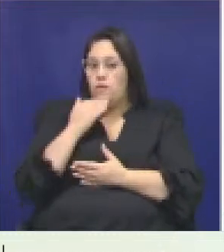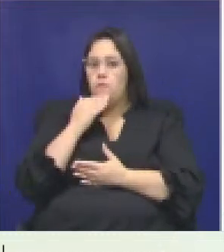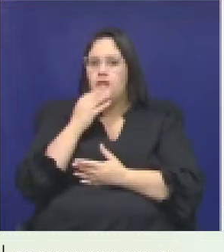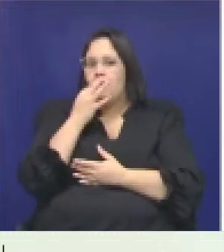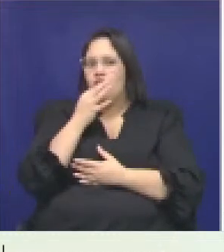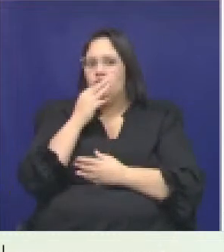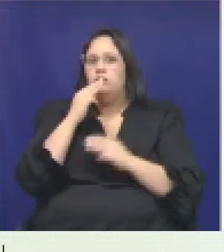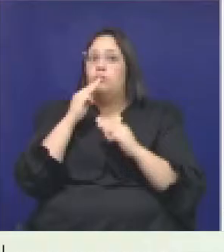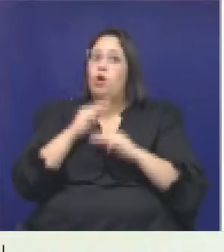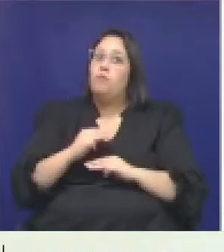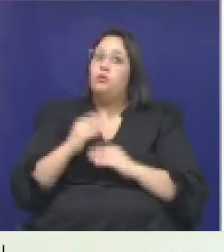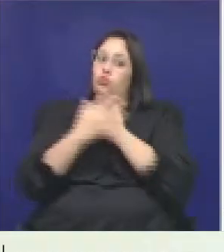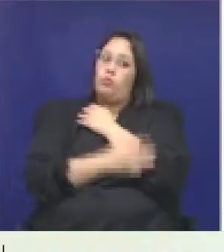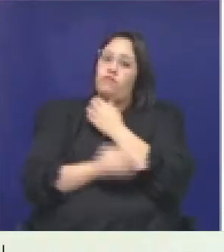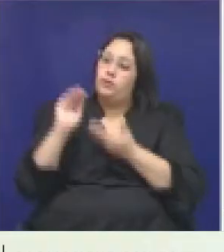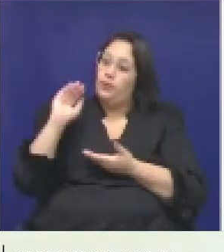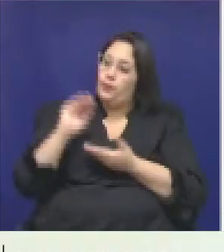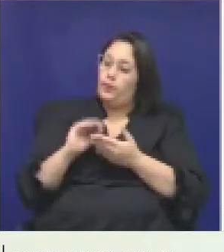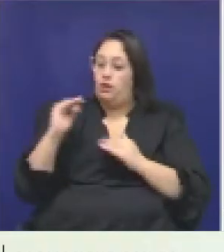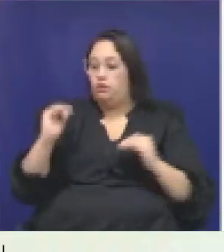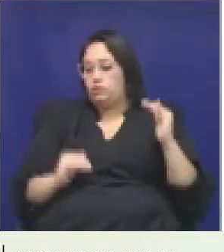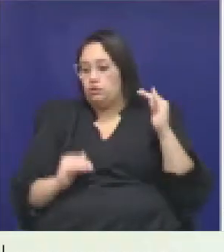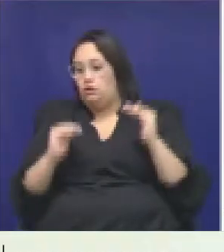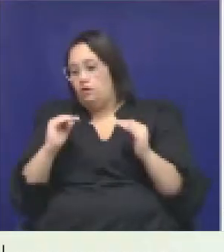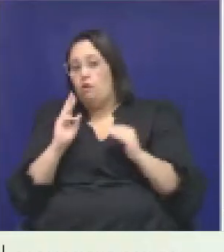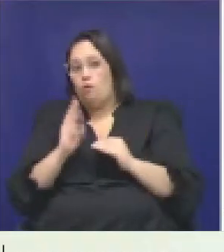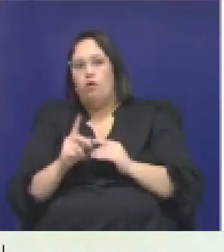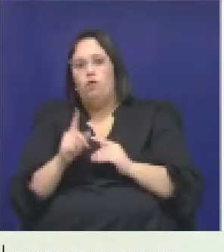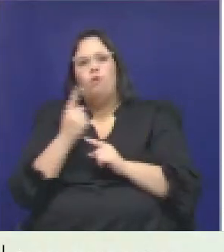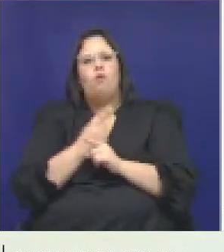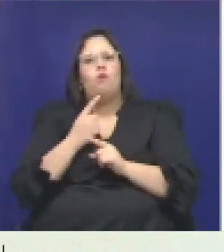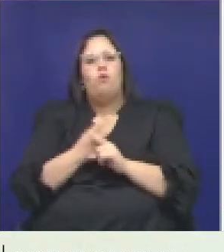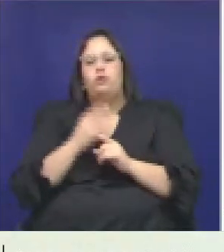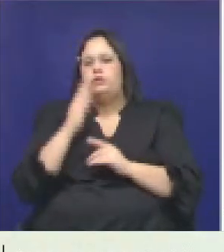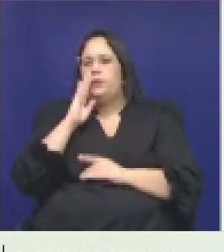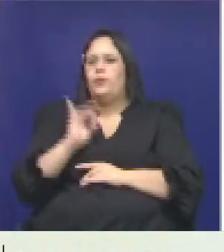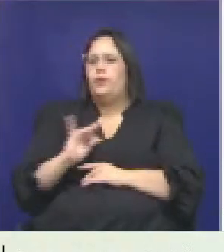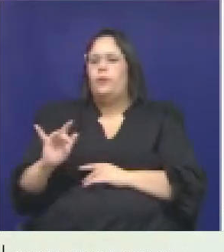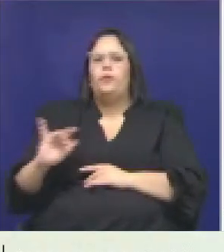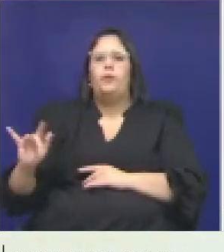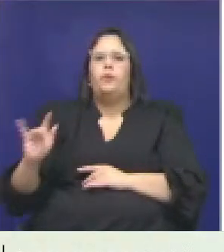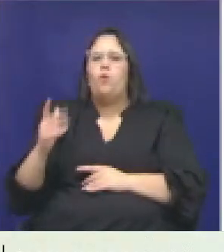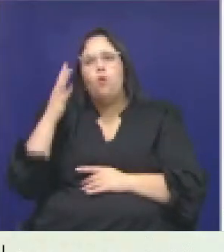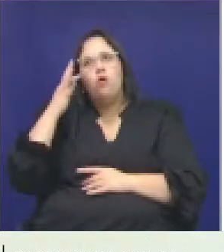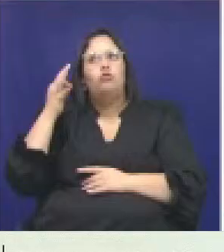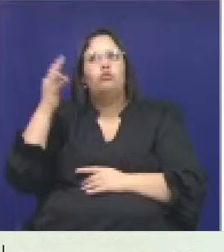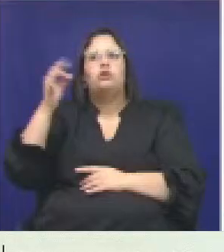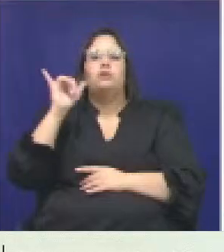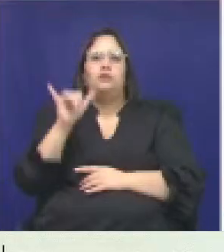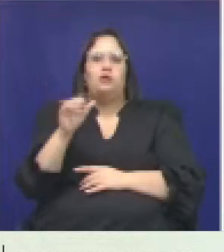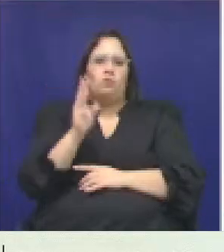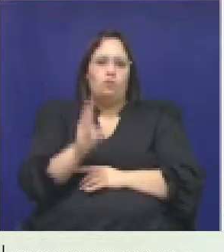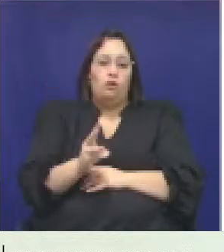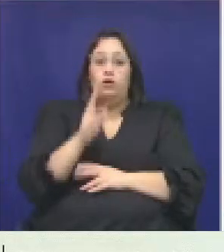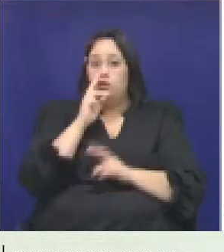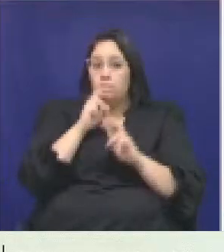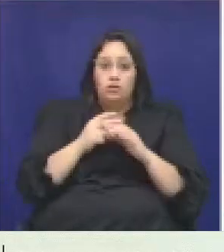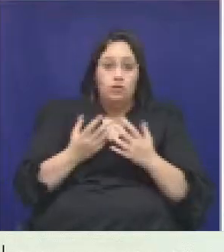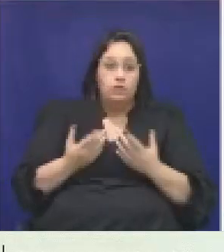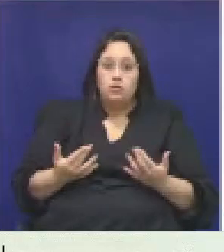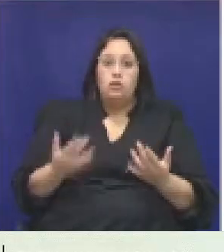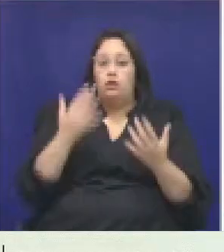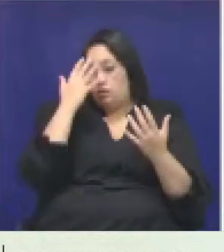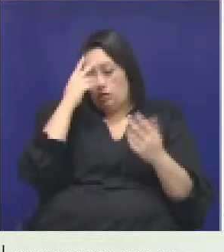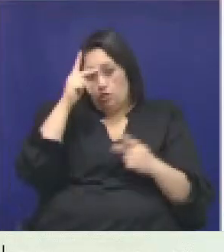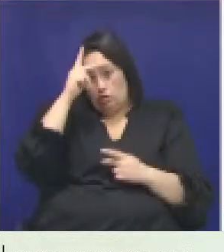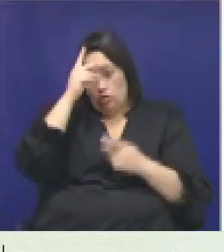reducing poverty and inequality will always remain hollow and a pipe dream. All that is required is that the knowledge that